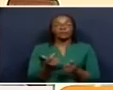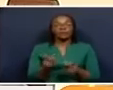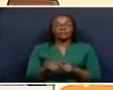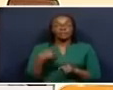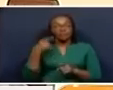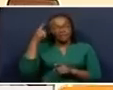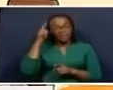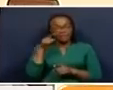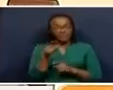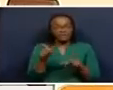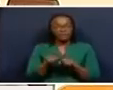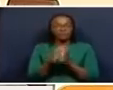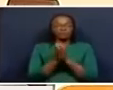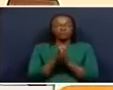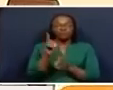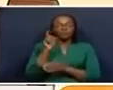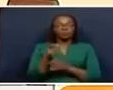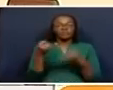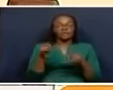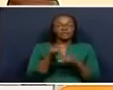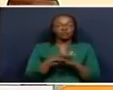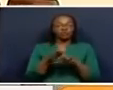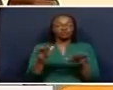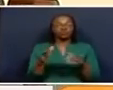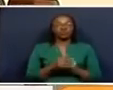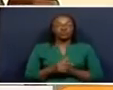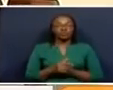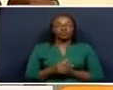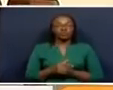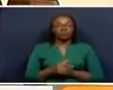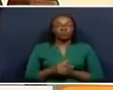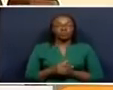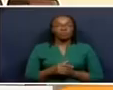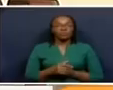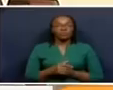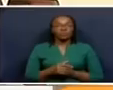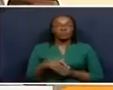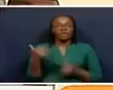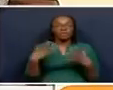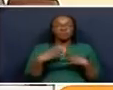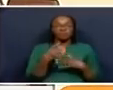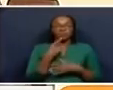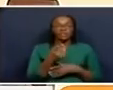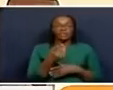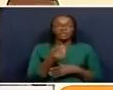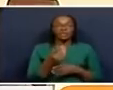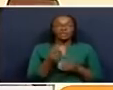narrative that we should push. This idea that individuals go into a race on the assumption that if we don't